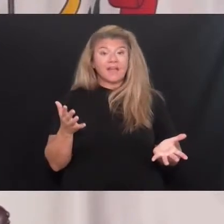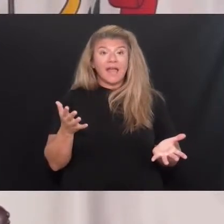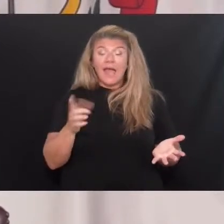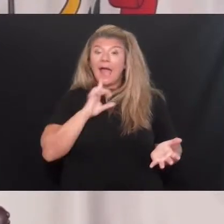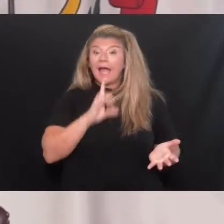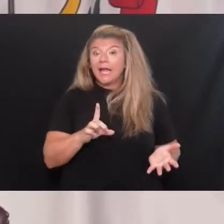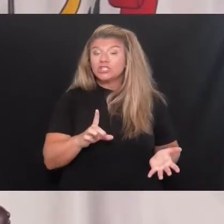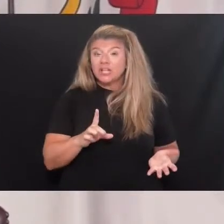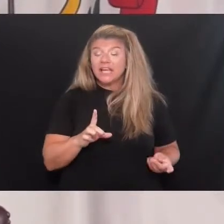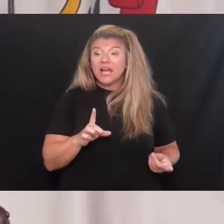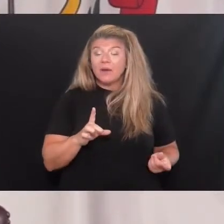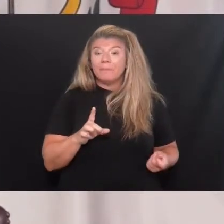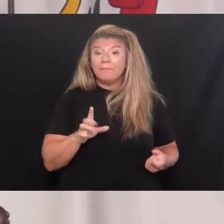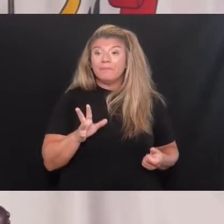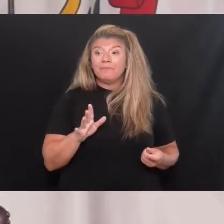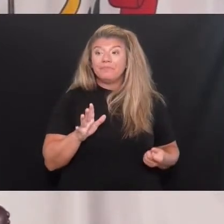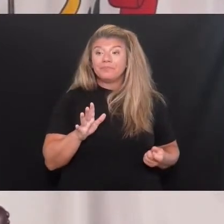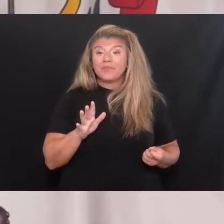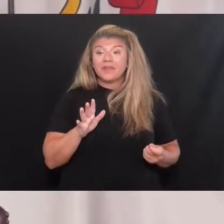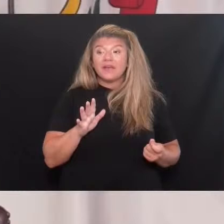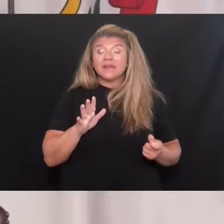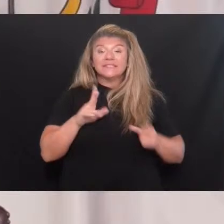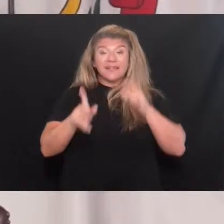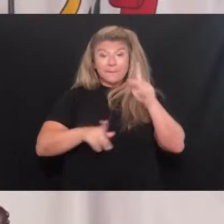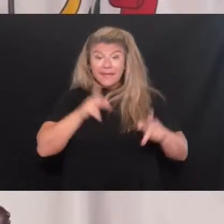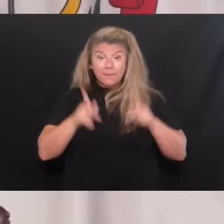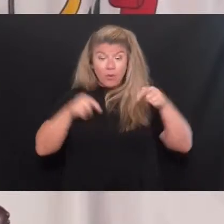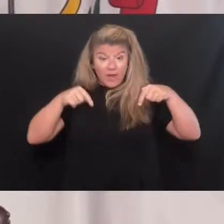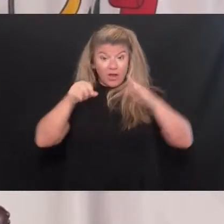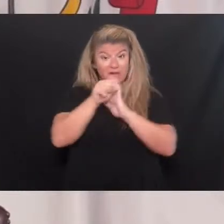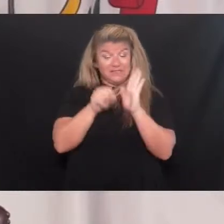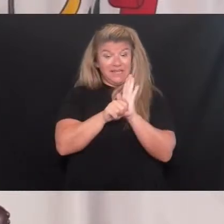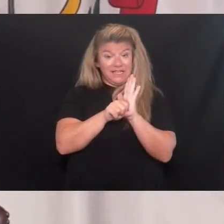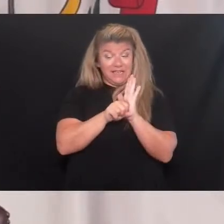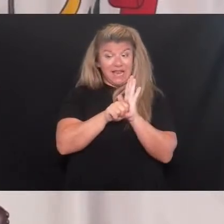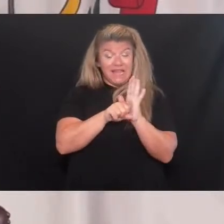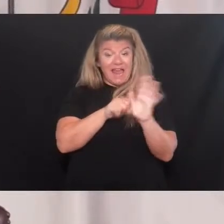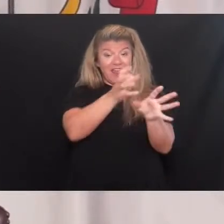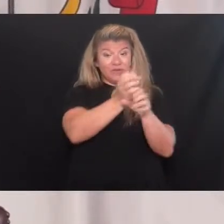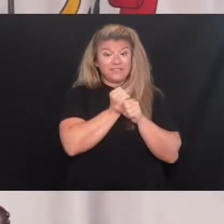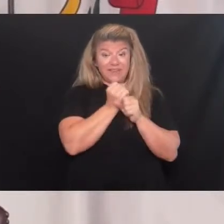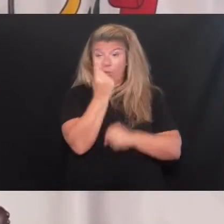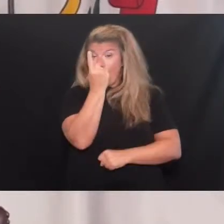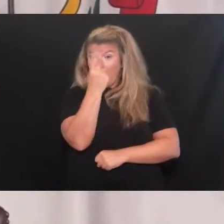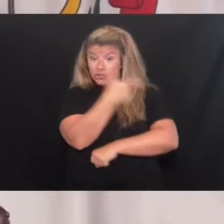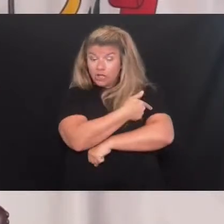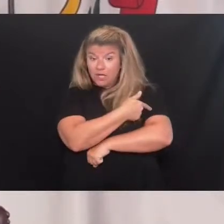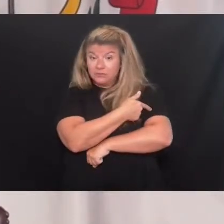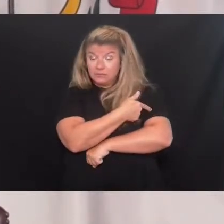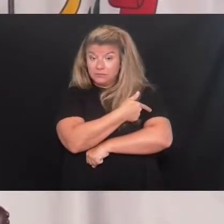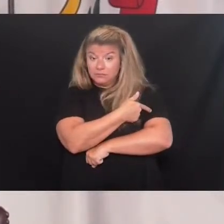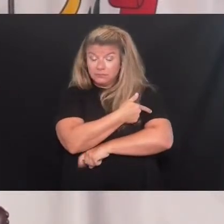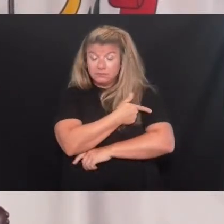actually, the people in our state that have received one shot, our